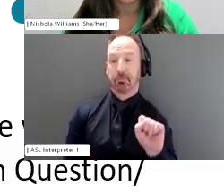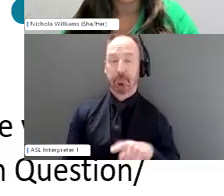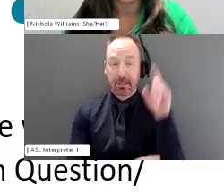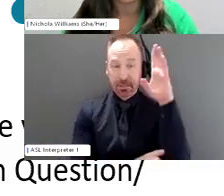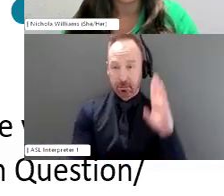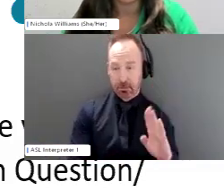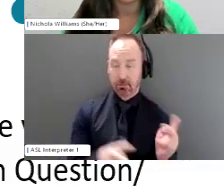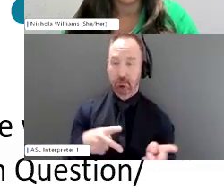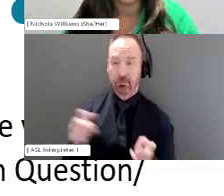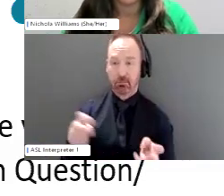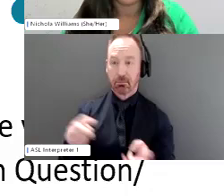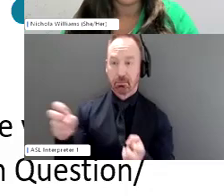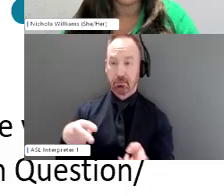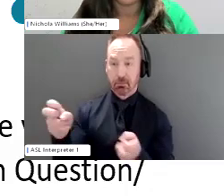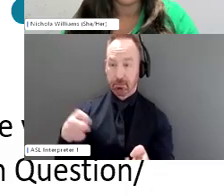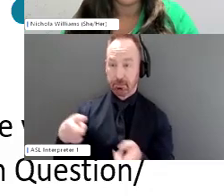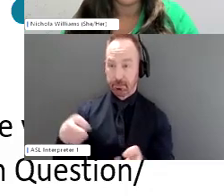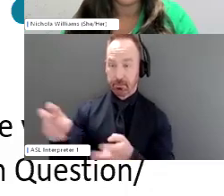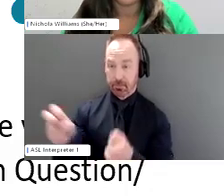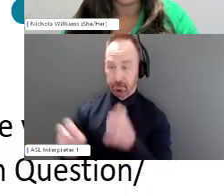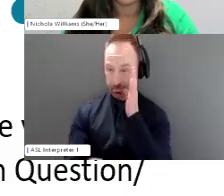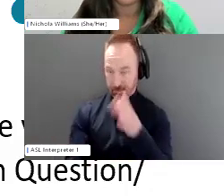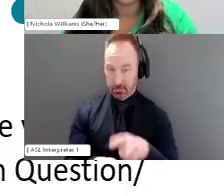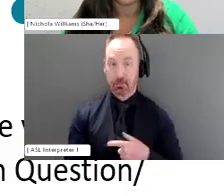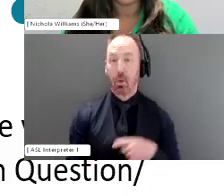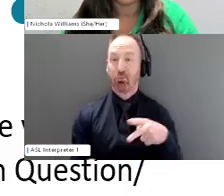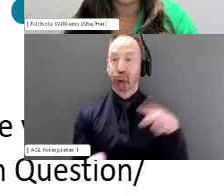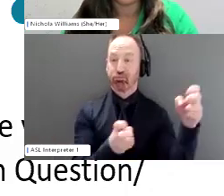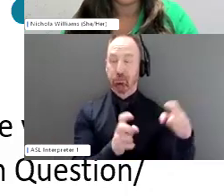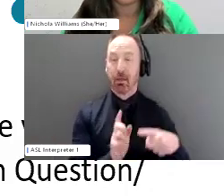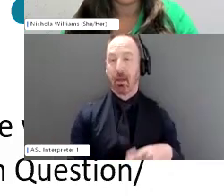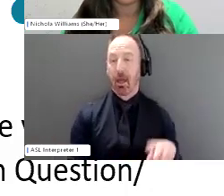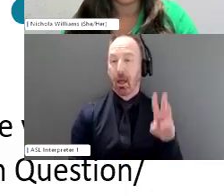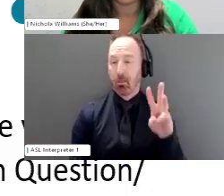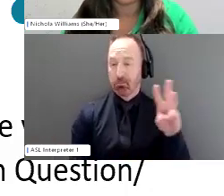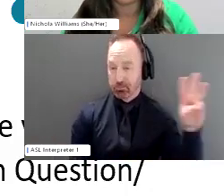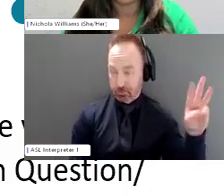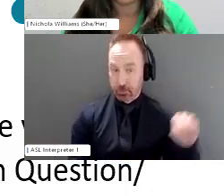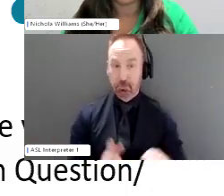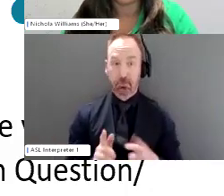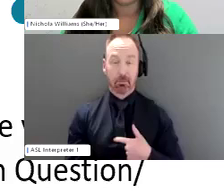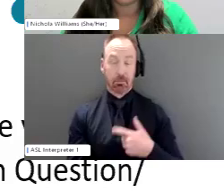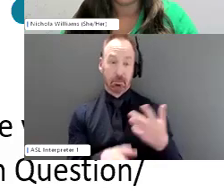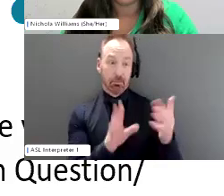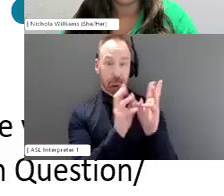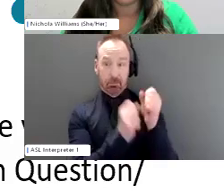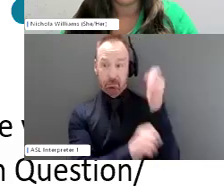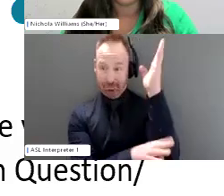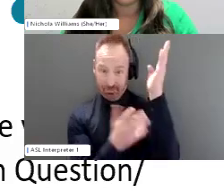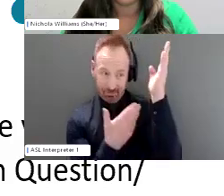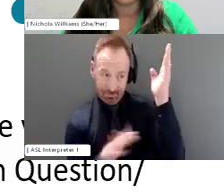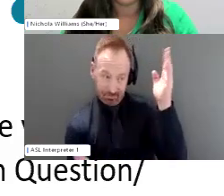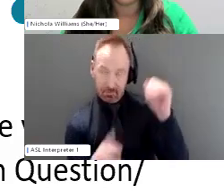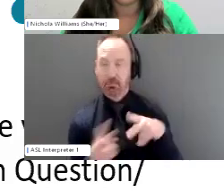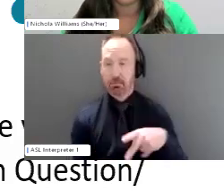those will also be posted on our websites after the session as well, so you will have access to those. We